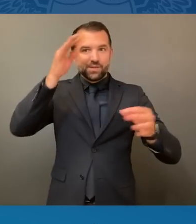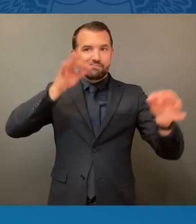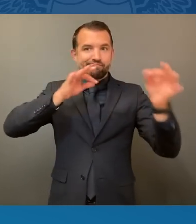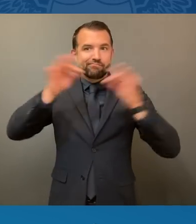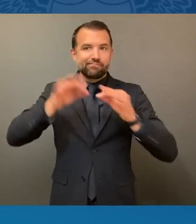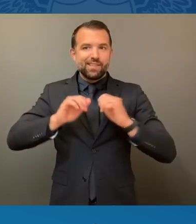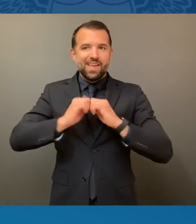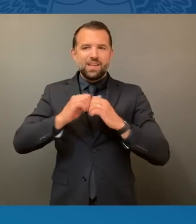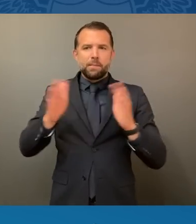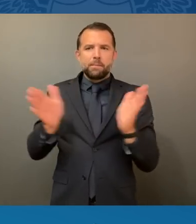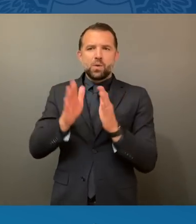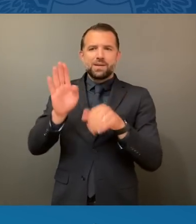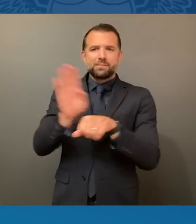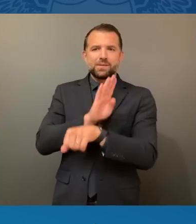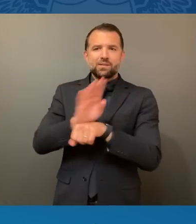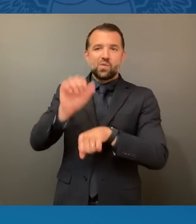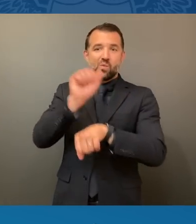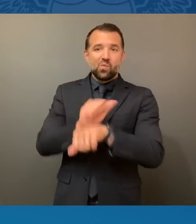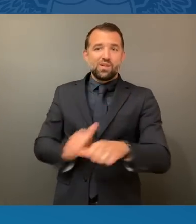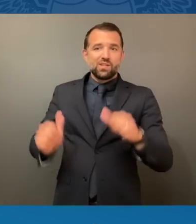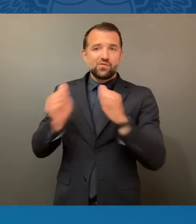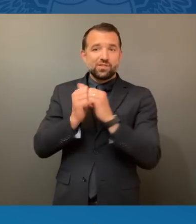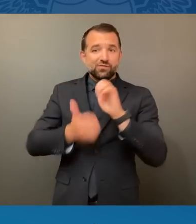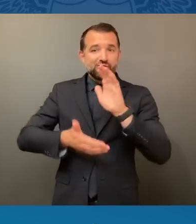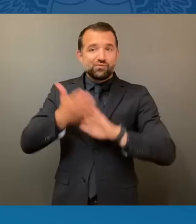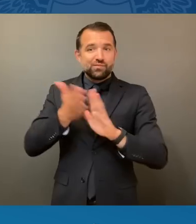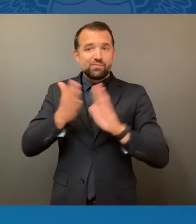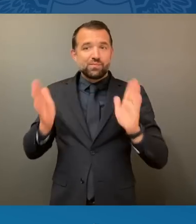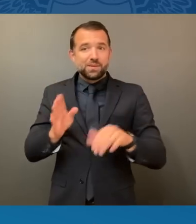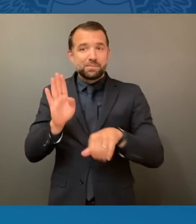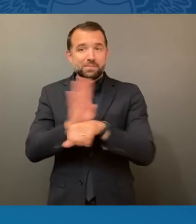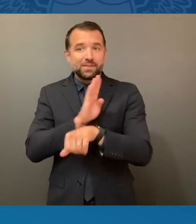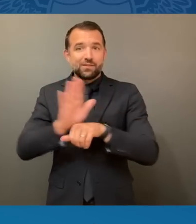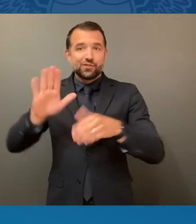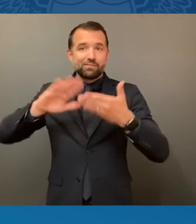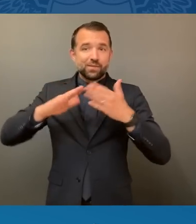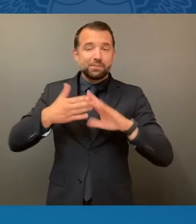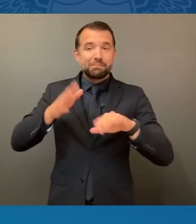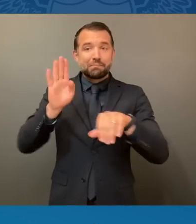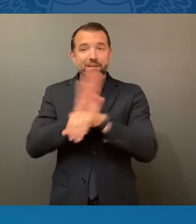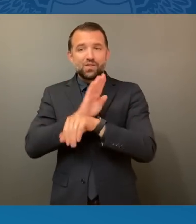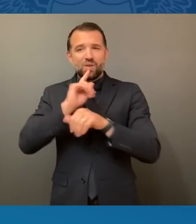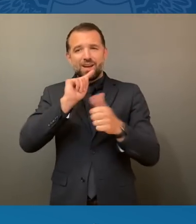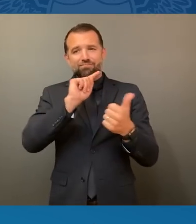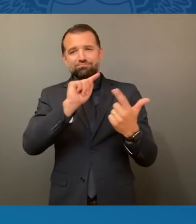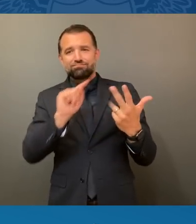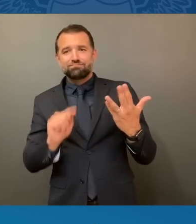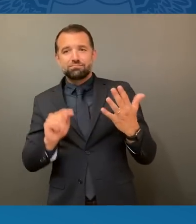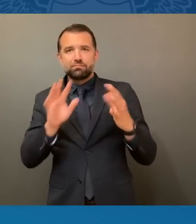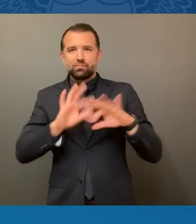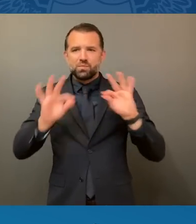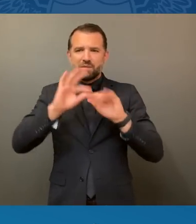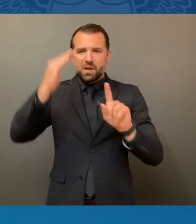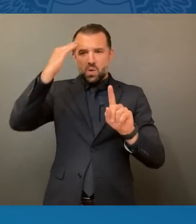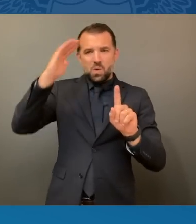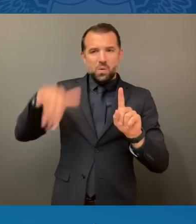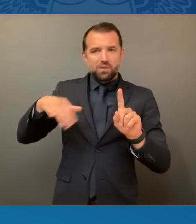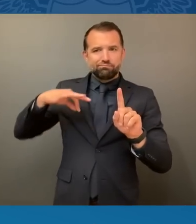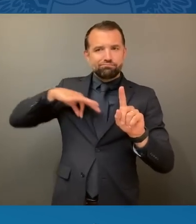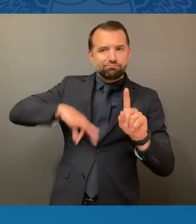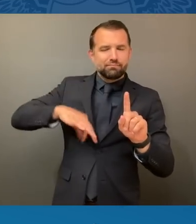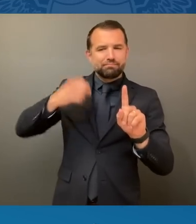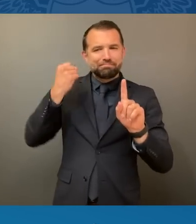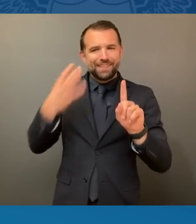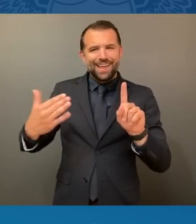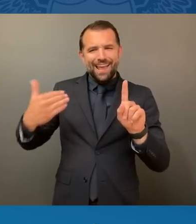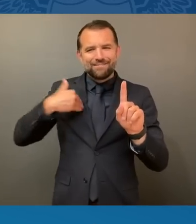work with, that you may run, that are in your community, know of the benefits that are available in real time.